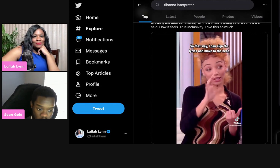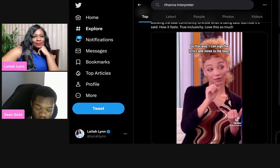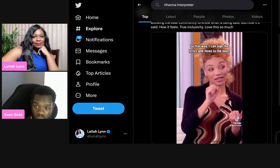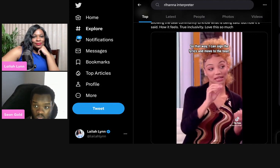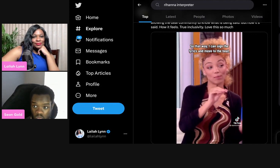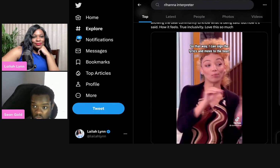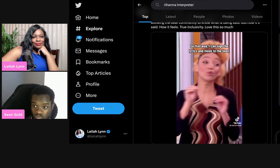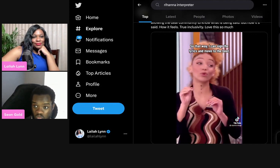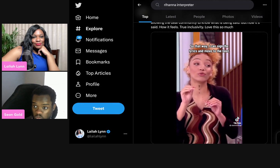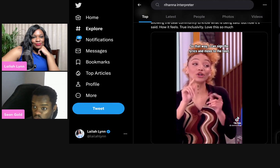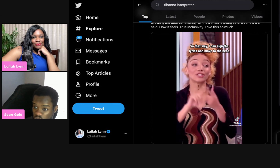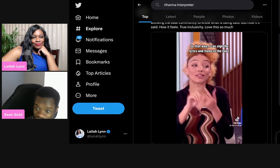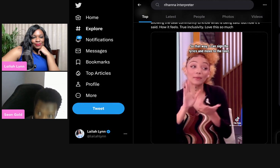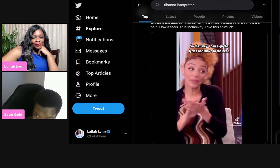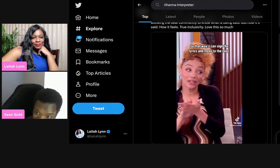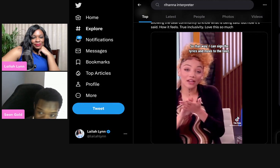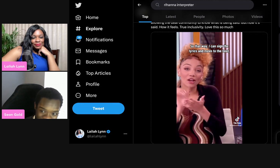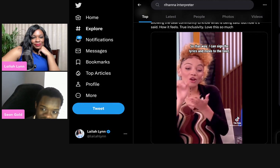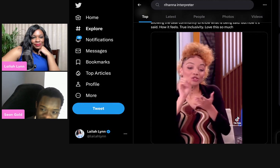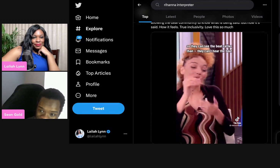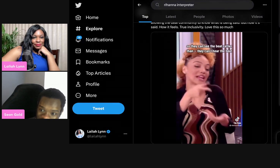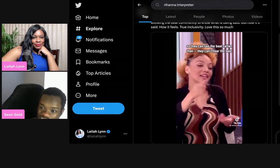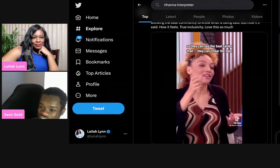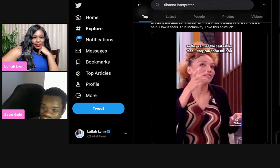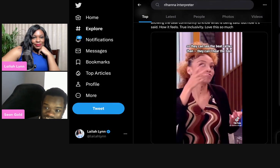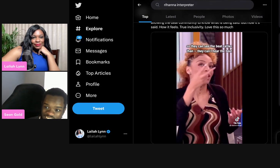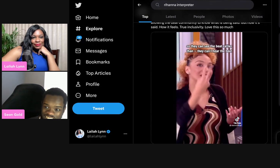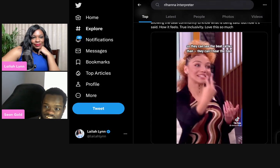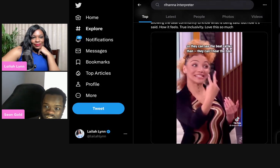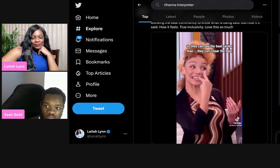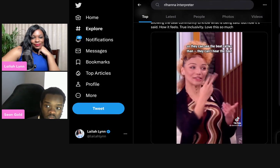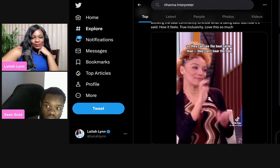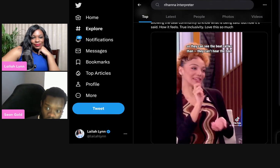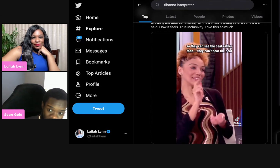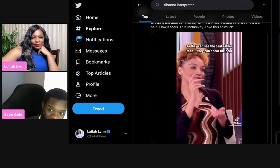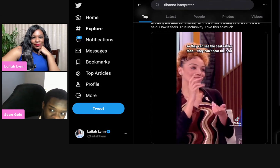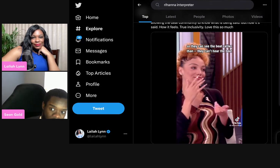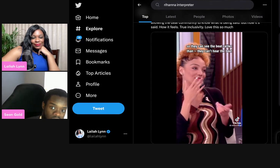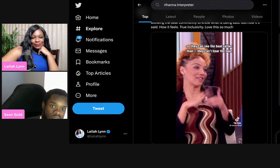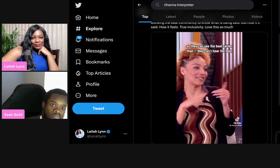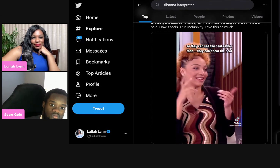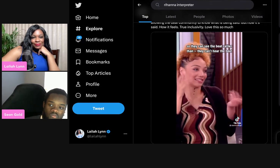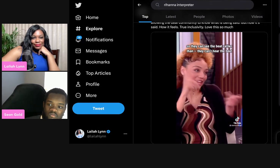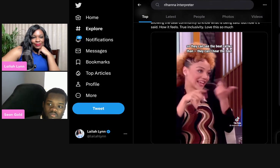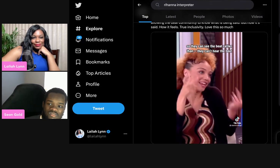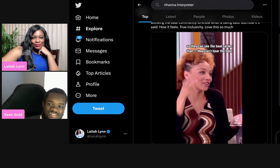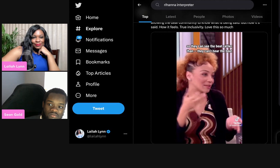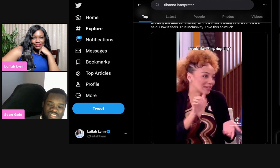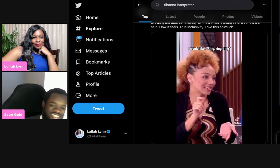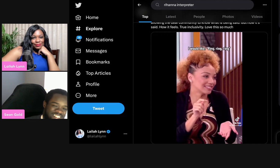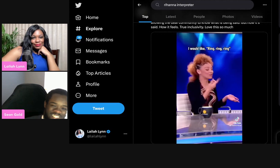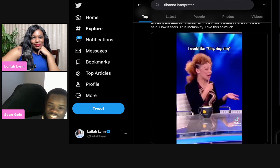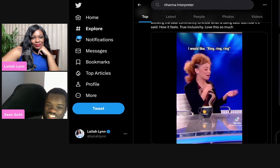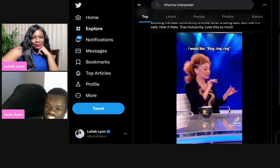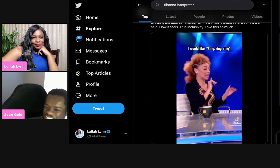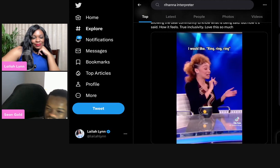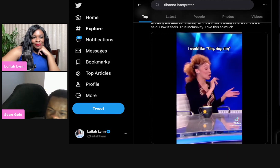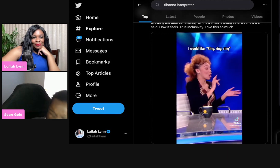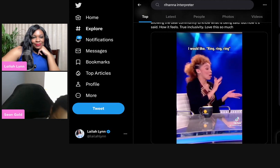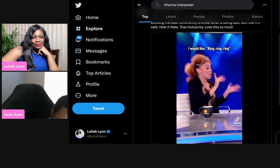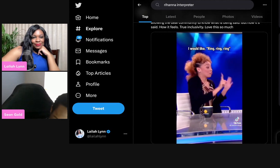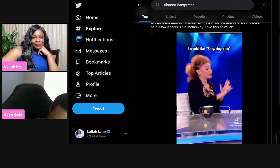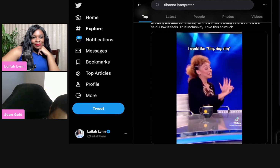sign the lyrics and move to the beat so they can see the beat rather than they can hear the beat. I would